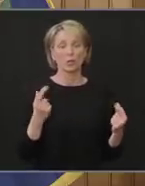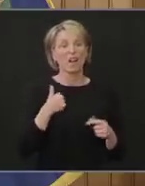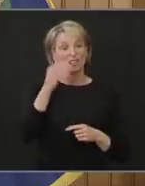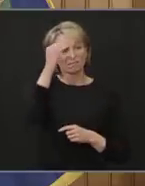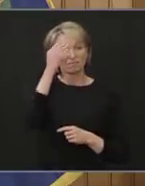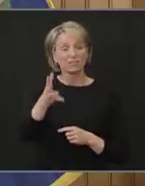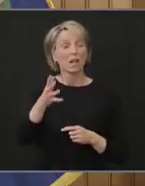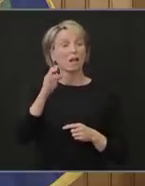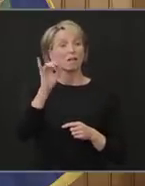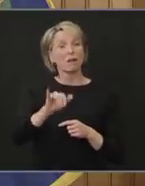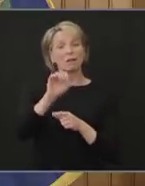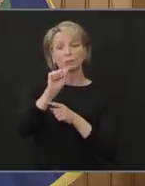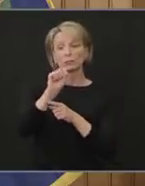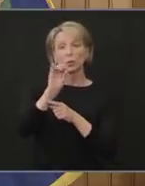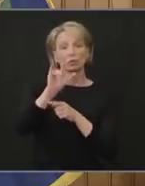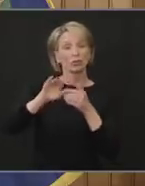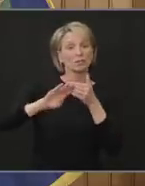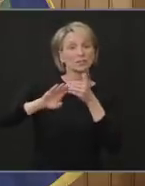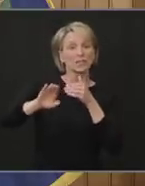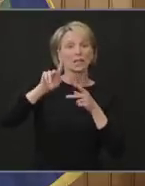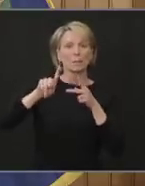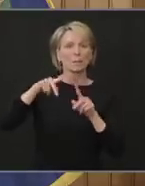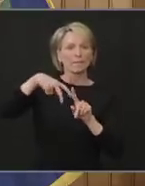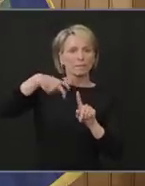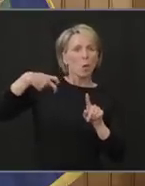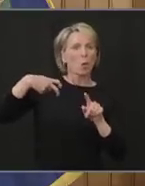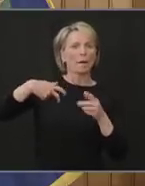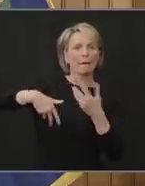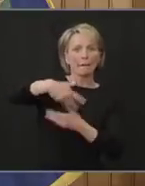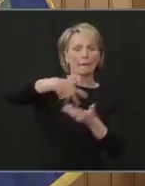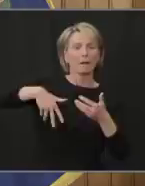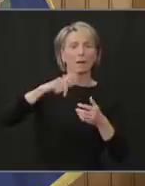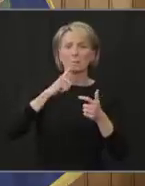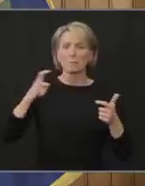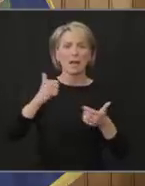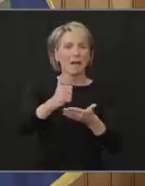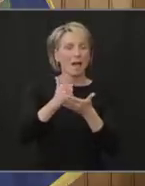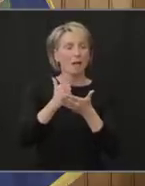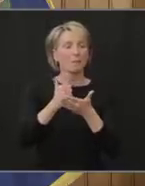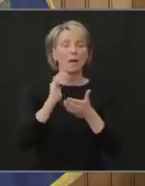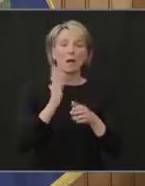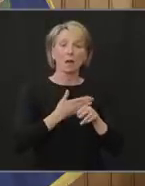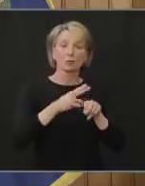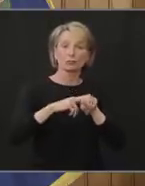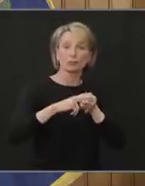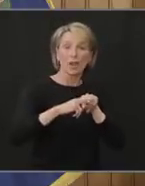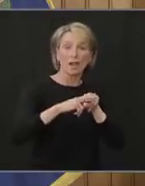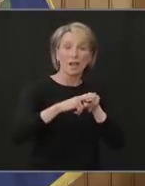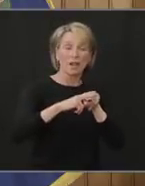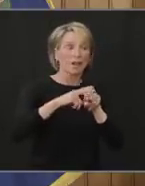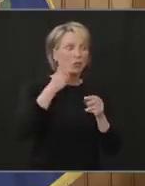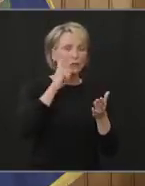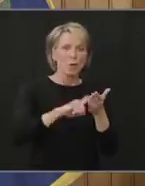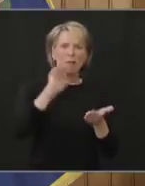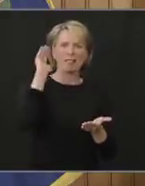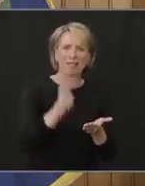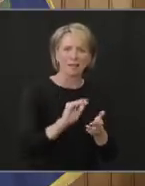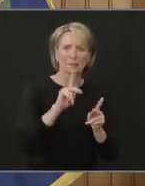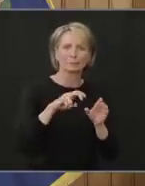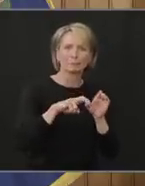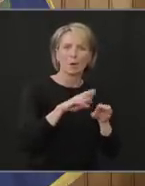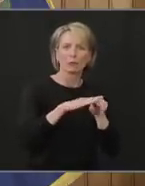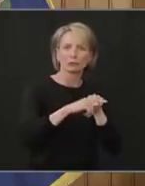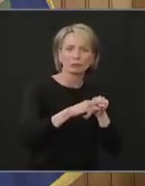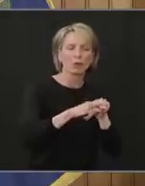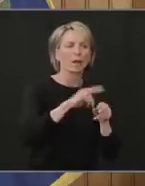is down 95%. You've seen the roads are almost empty in many cases, but I want to be really strict on